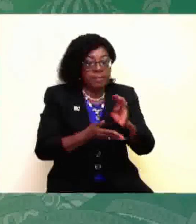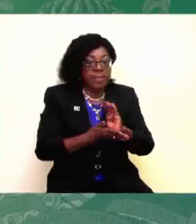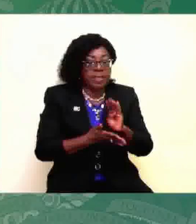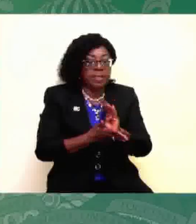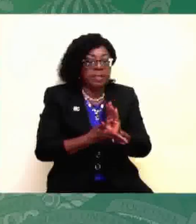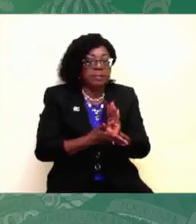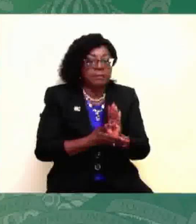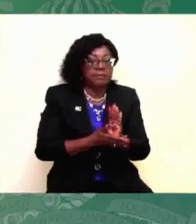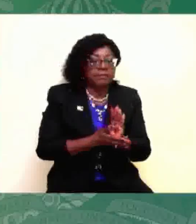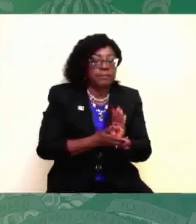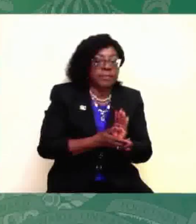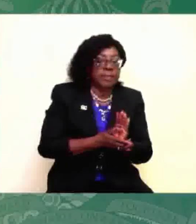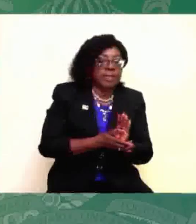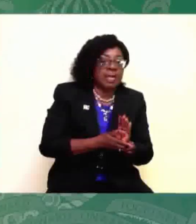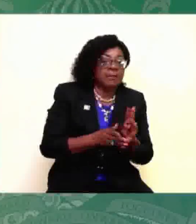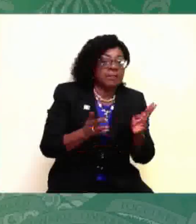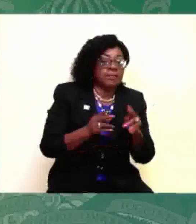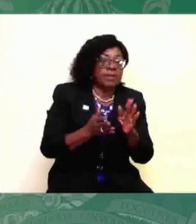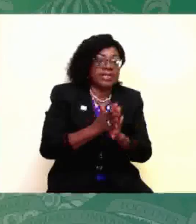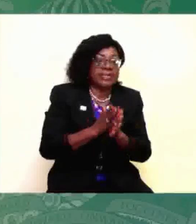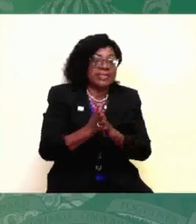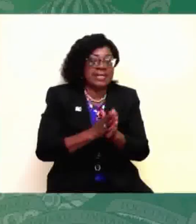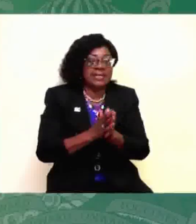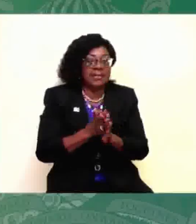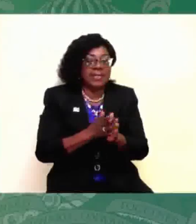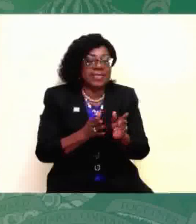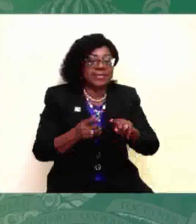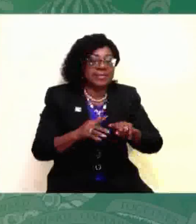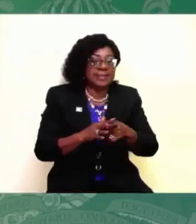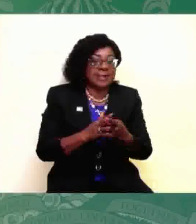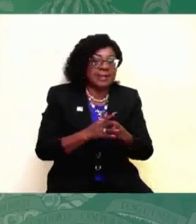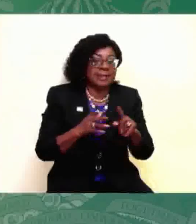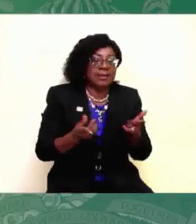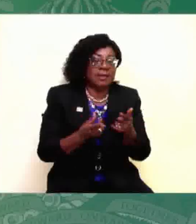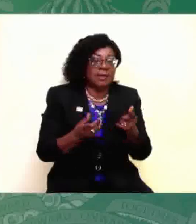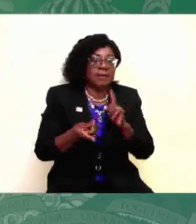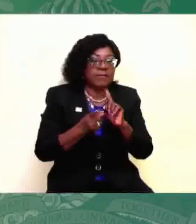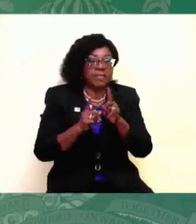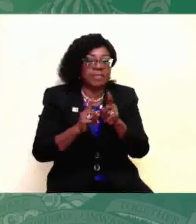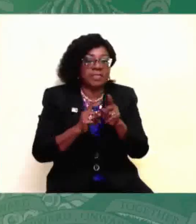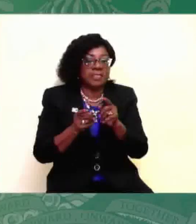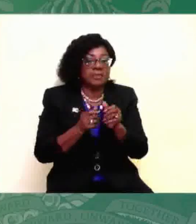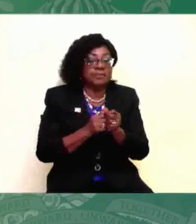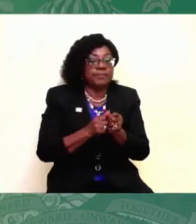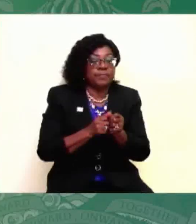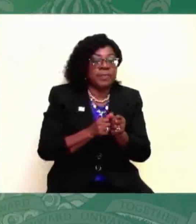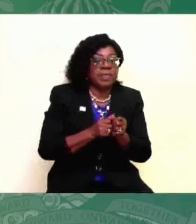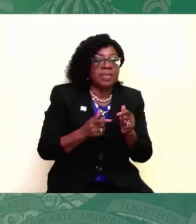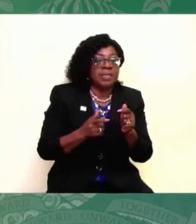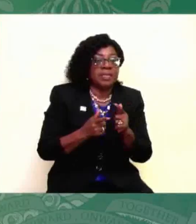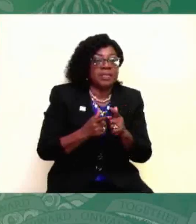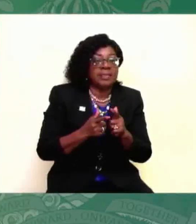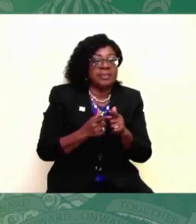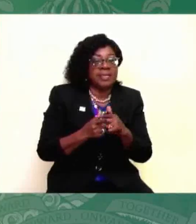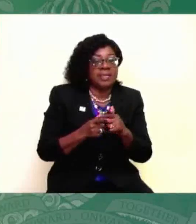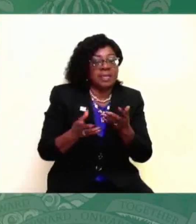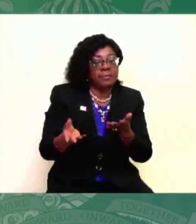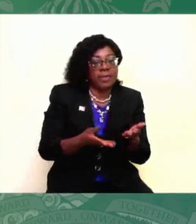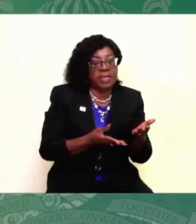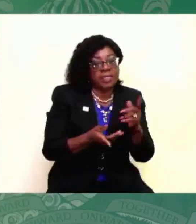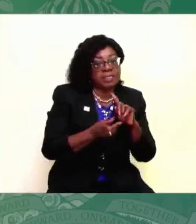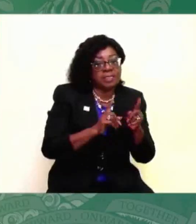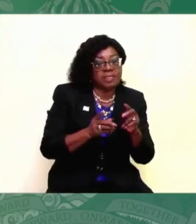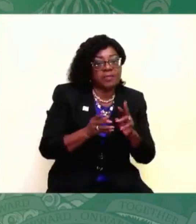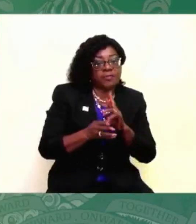I was quite excited when it raised so much public discussion with the wrong bill. Because then that brought the discussion of the